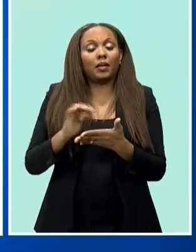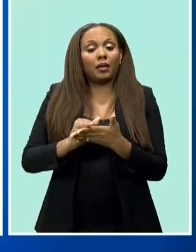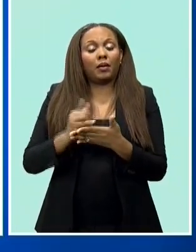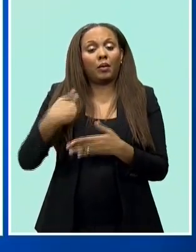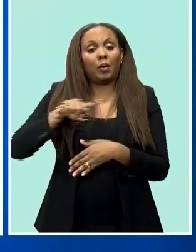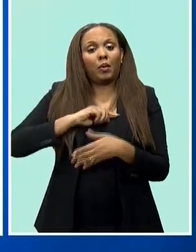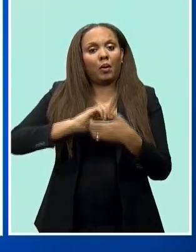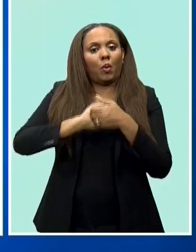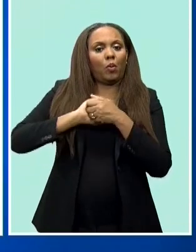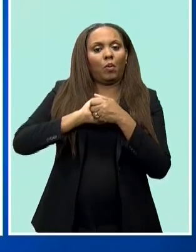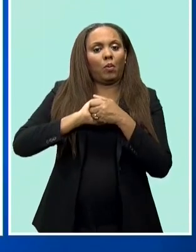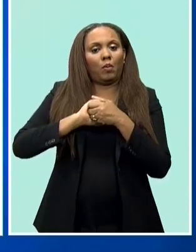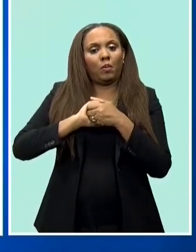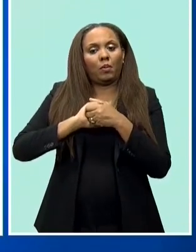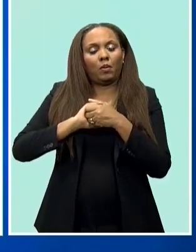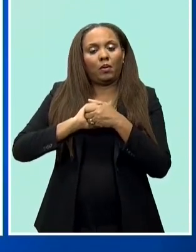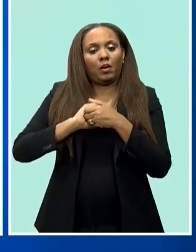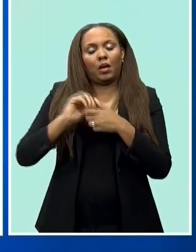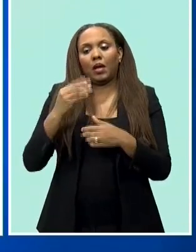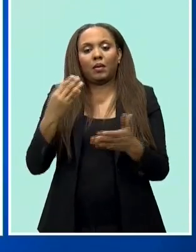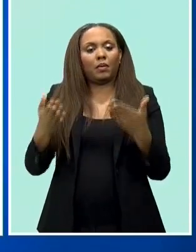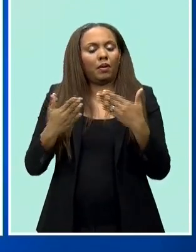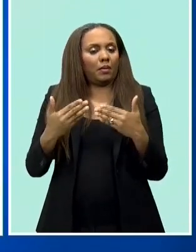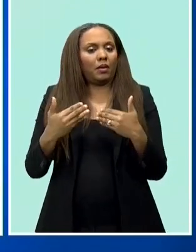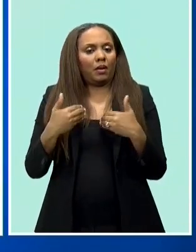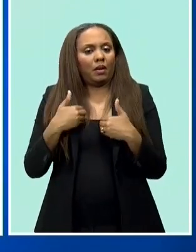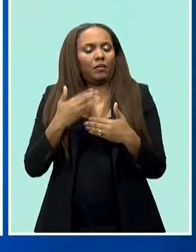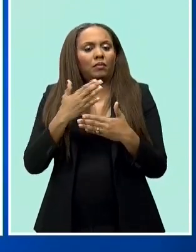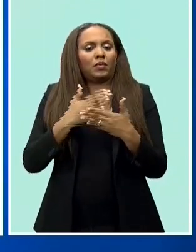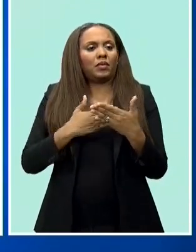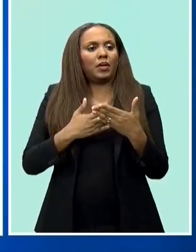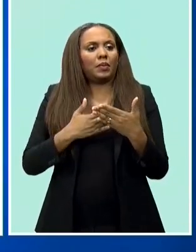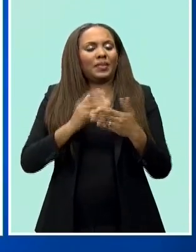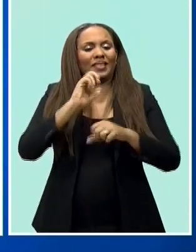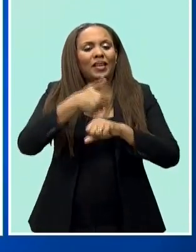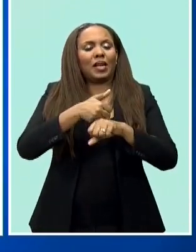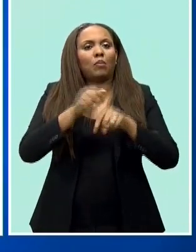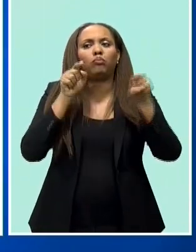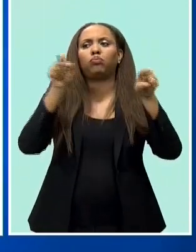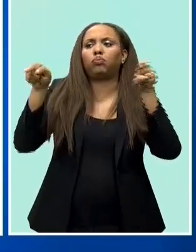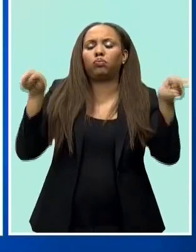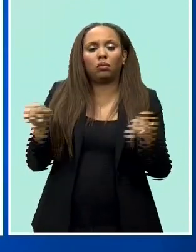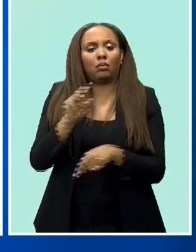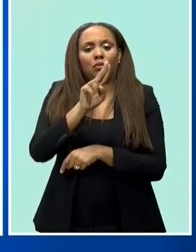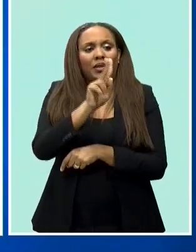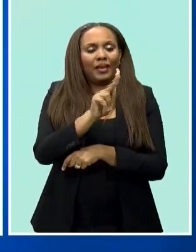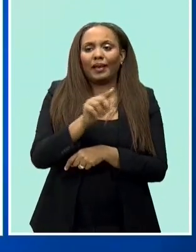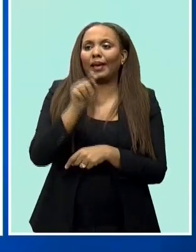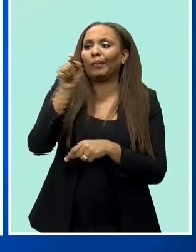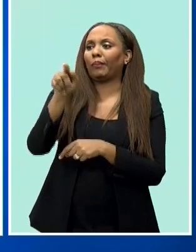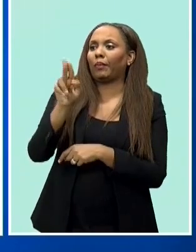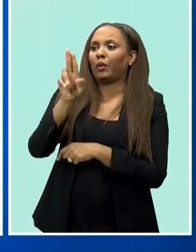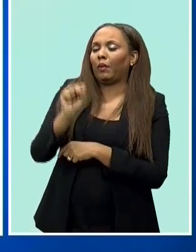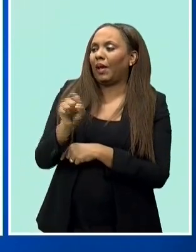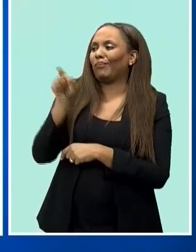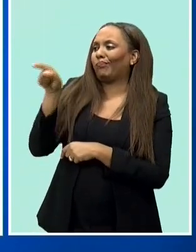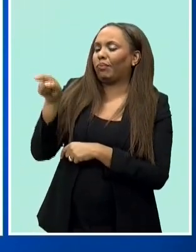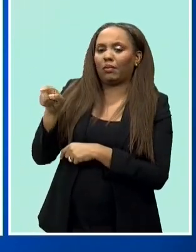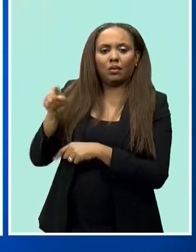branches in the, let's say, US diaspora, UK diaspora, Canadian diaspora, in order to provide services